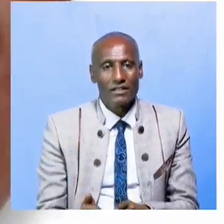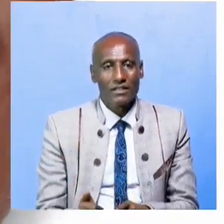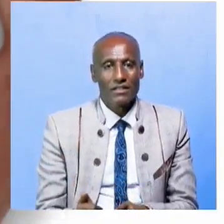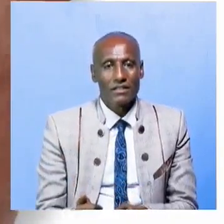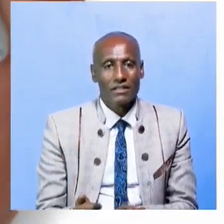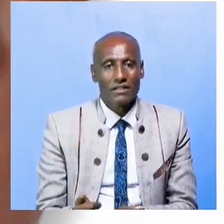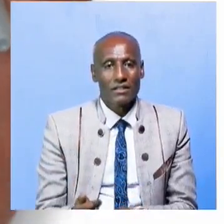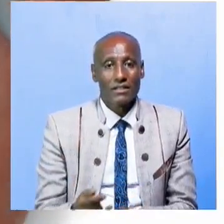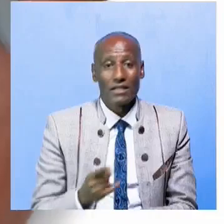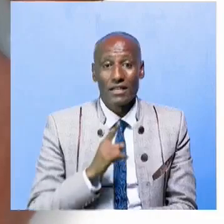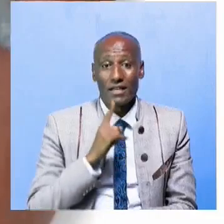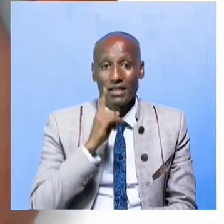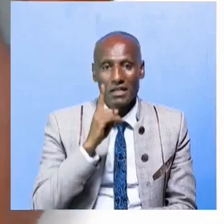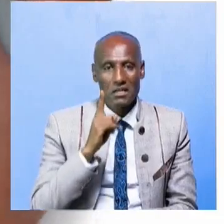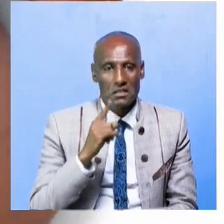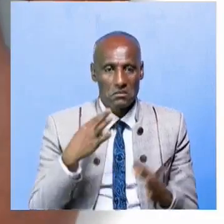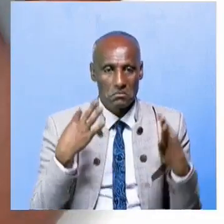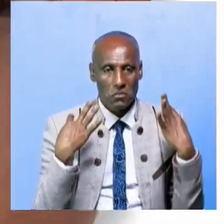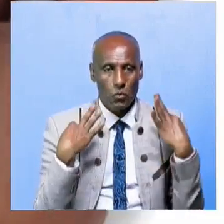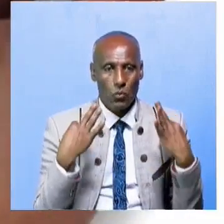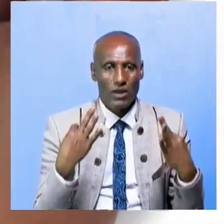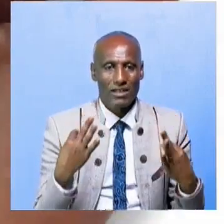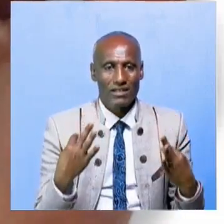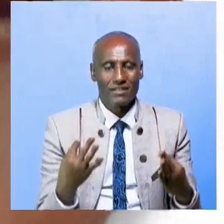really well.